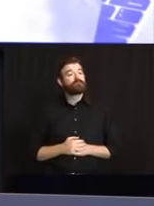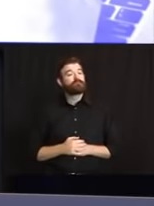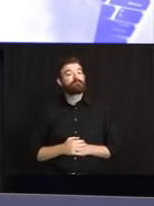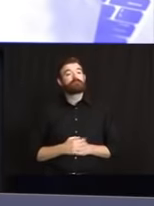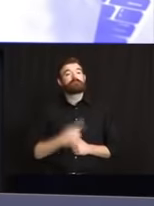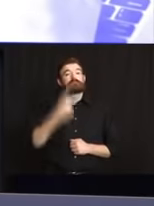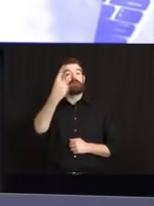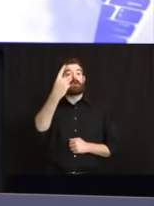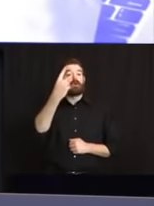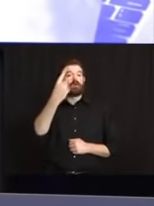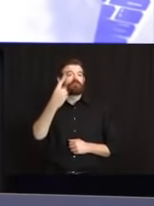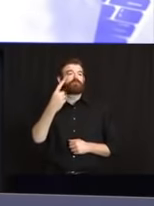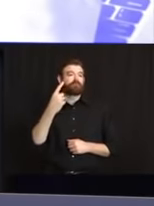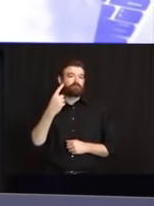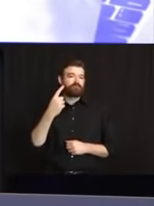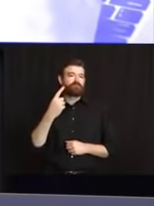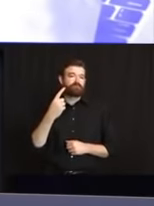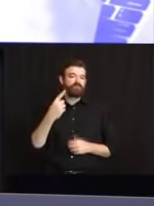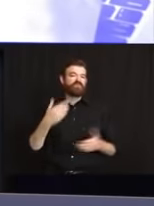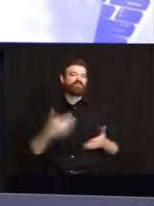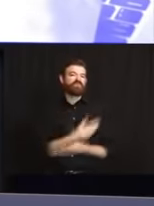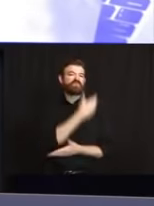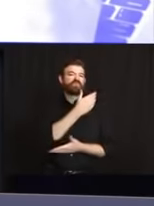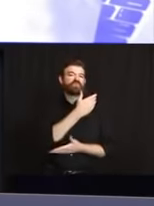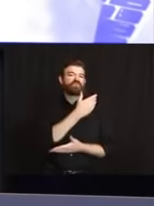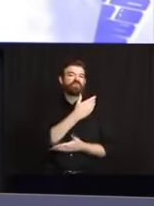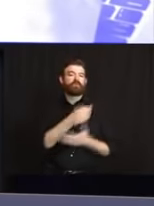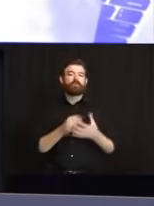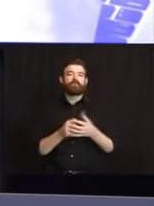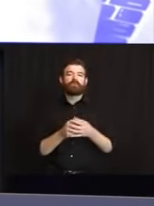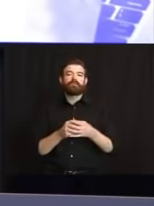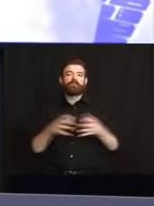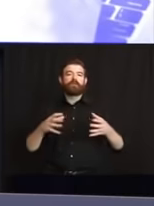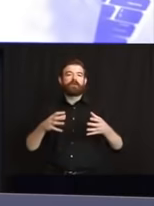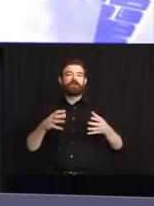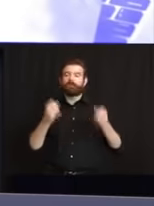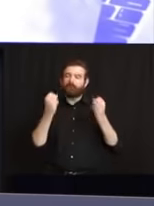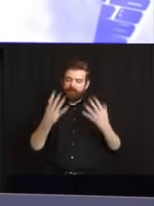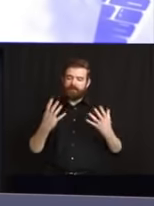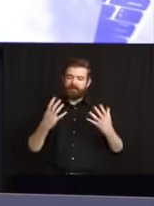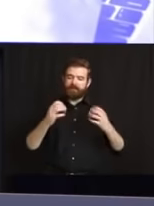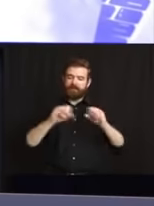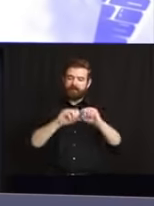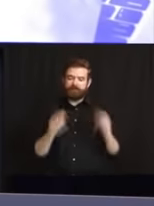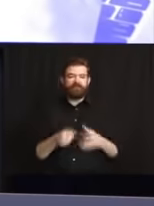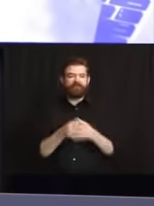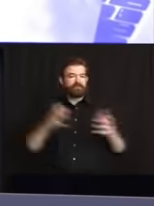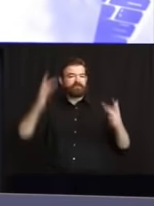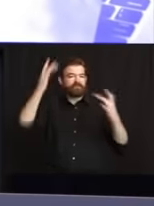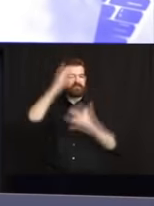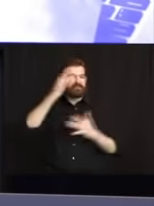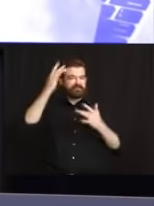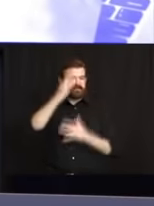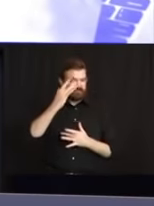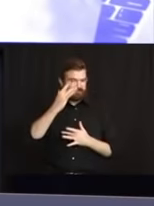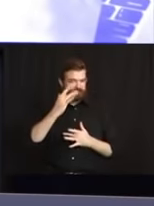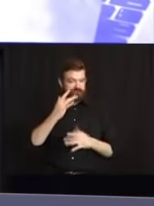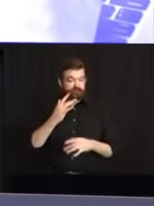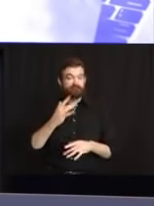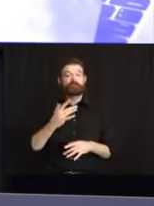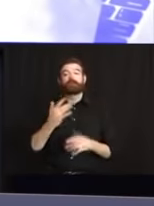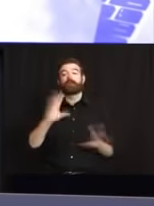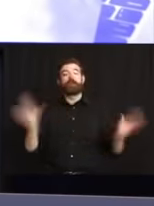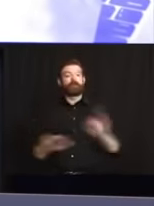of multi-system inflammatory syndrome in children, so the total is now 48 cases in our